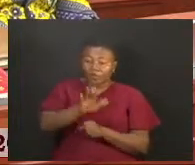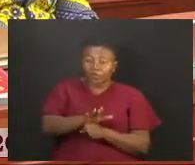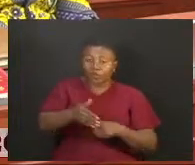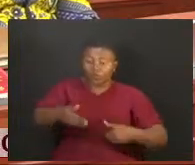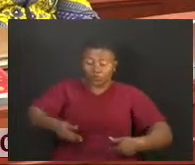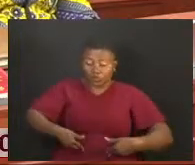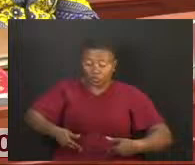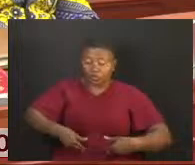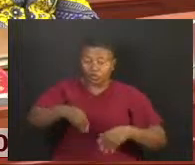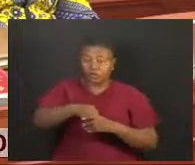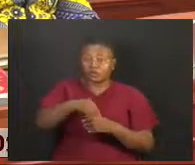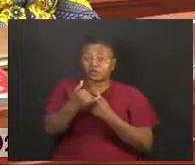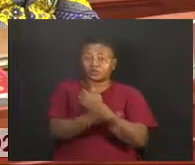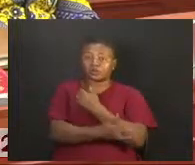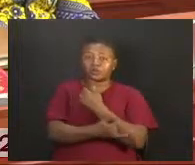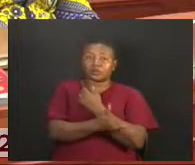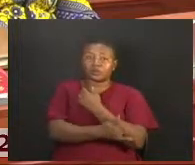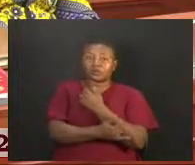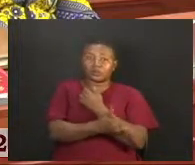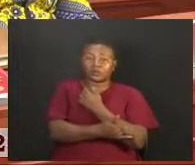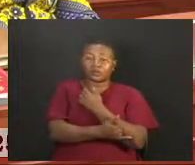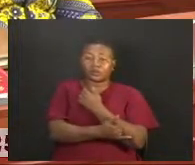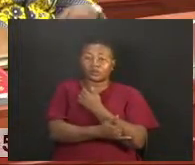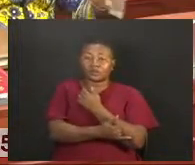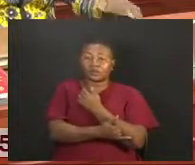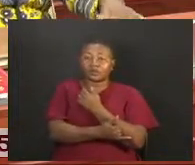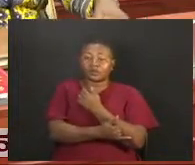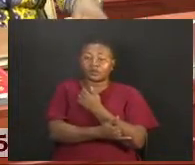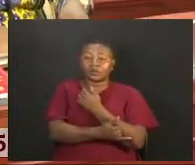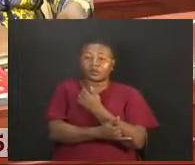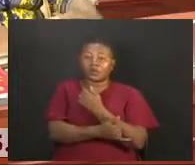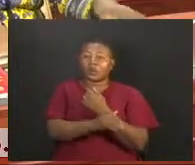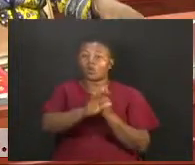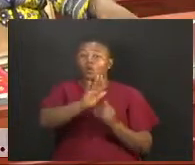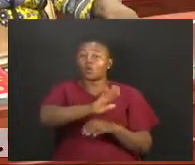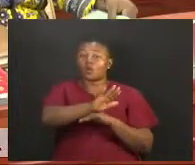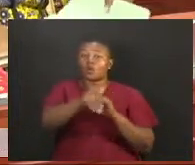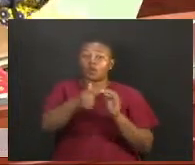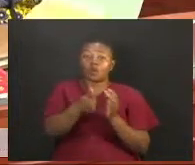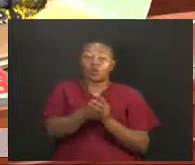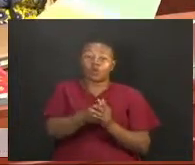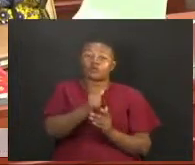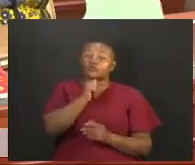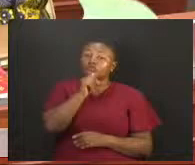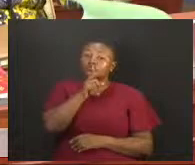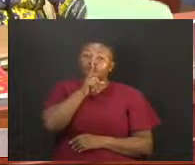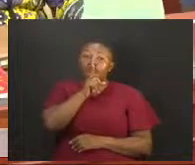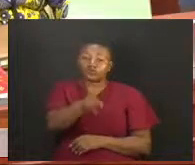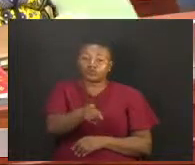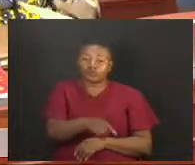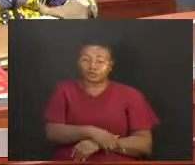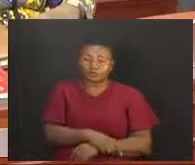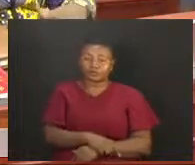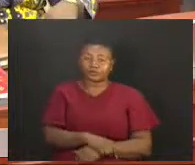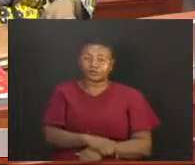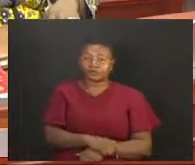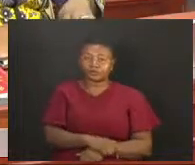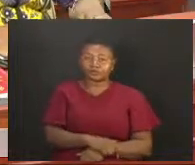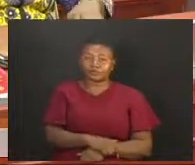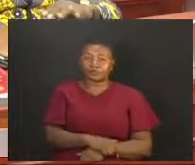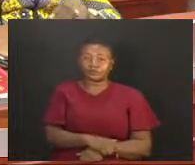this country was merely an Azan promise. Mr. Speaker,